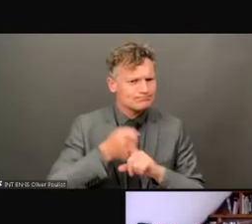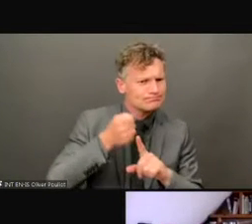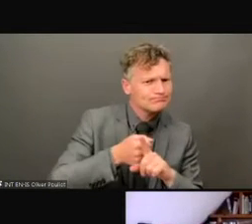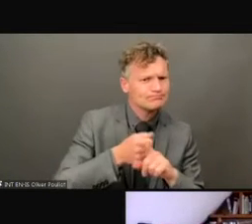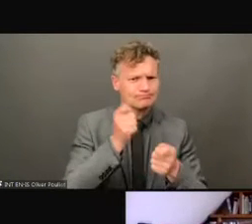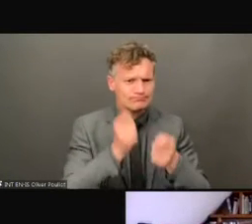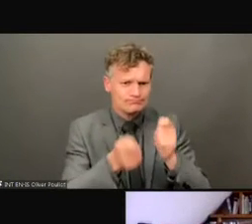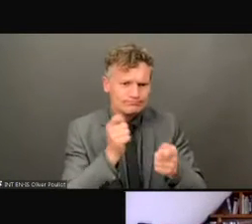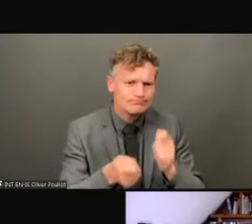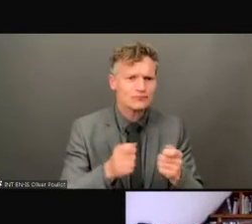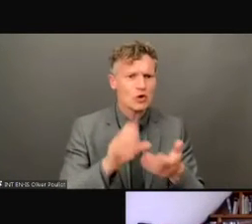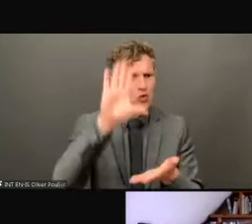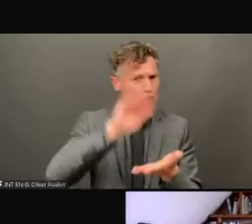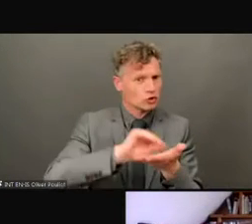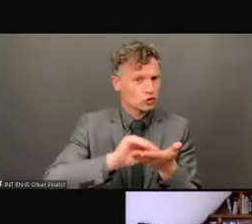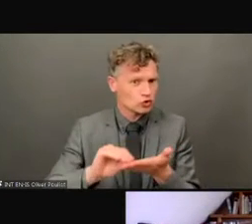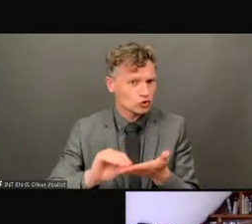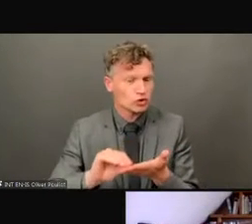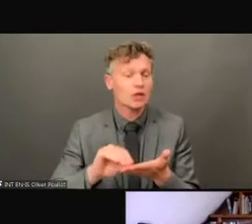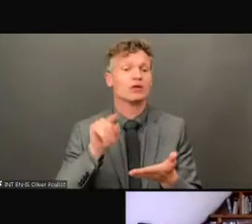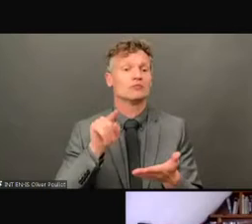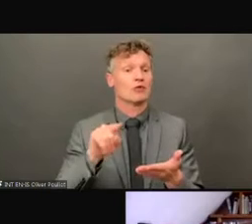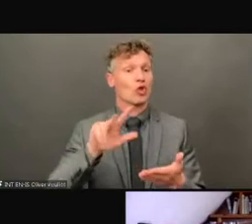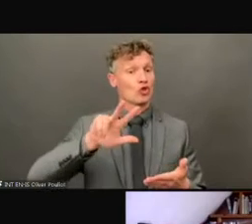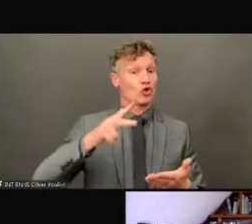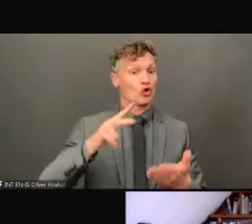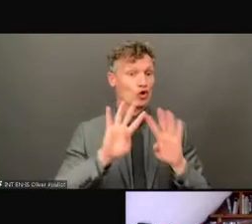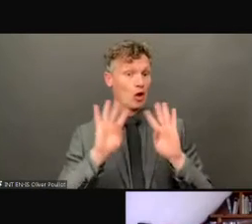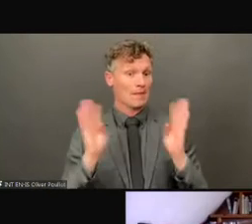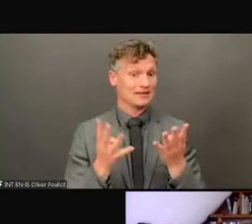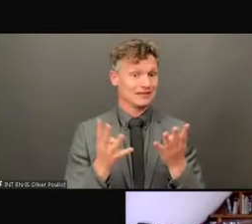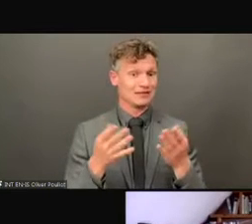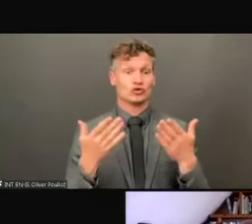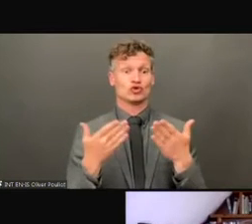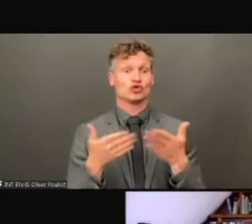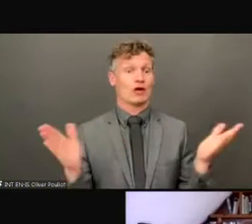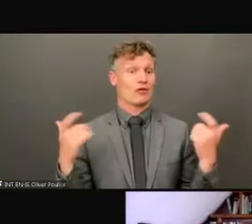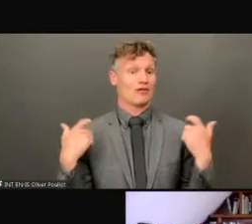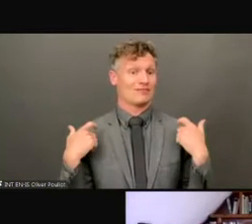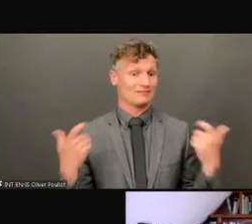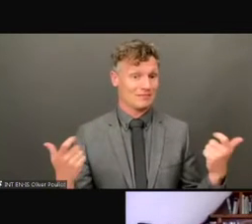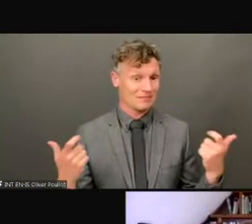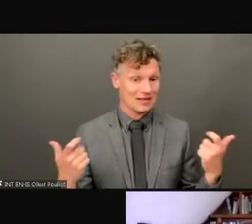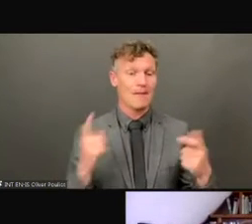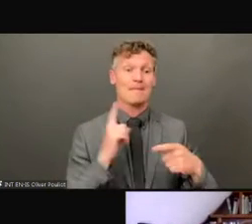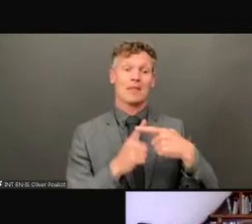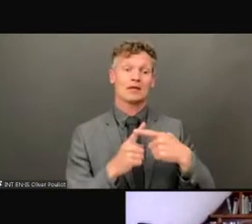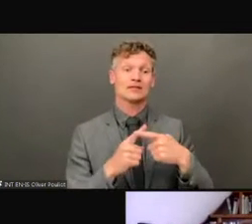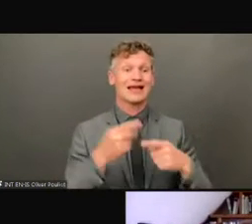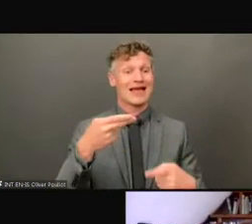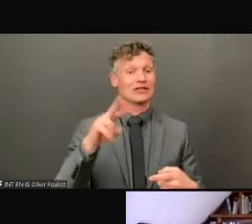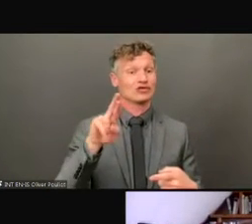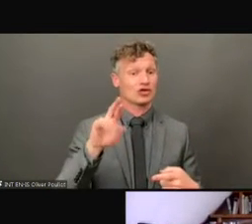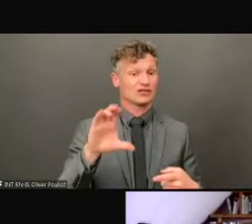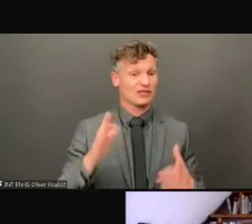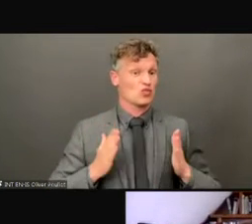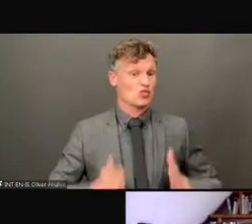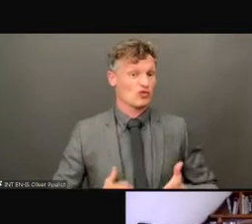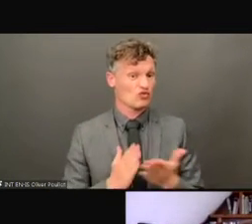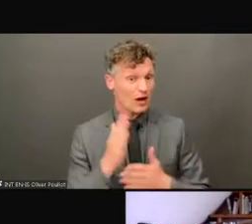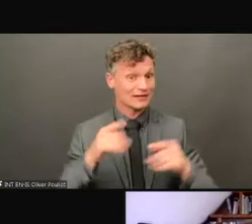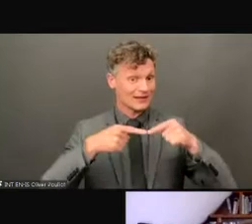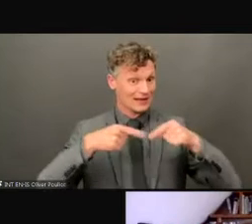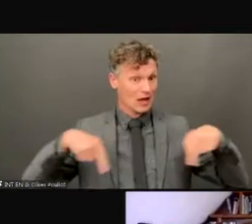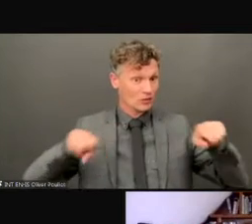Third Committee of the General Assembly and the Human Rights Council. Last year's resolution in the Third Committee specifically addressed